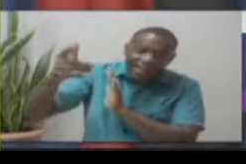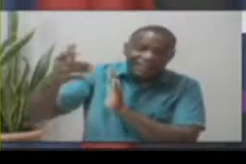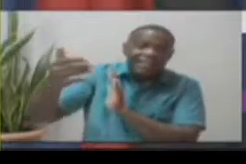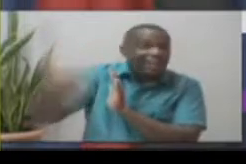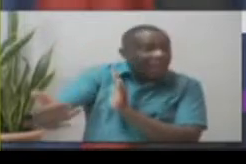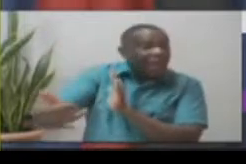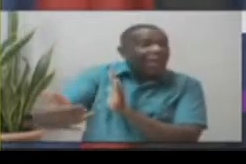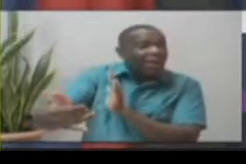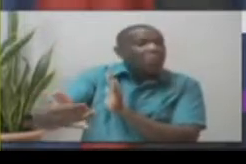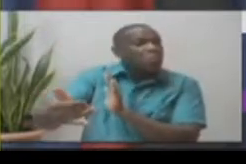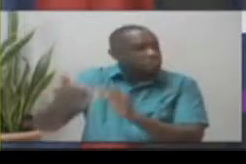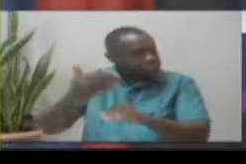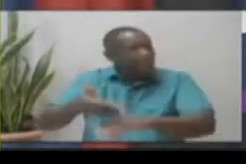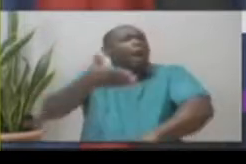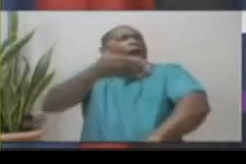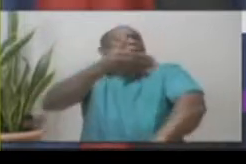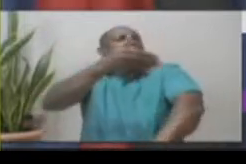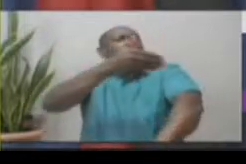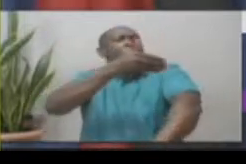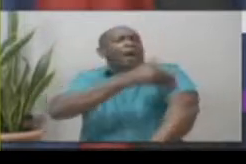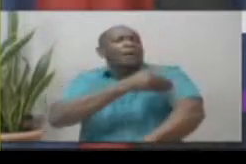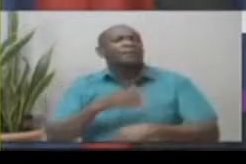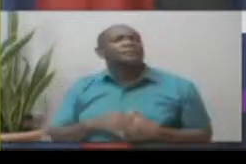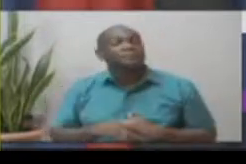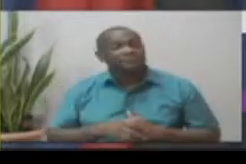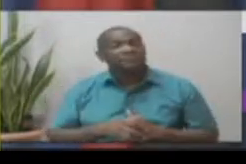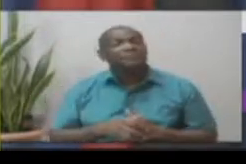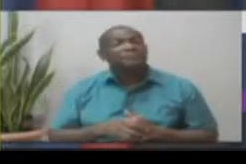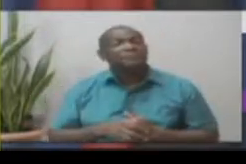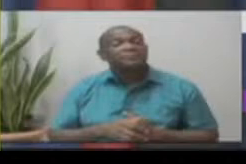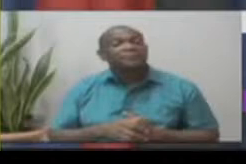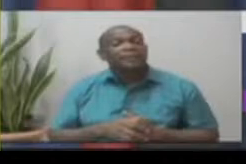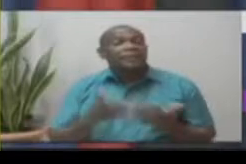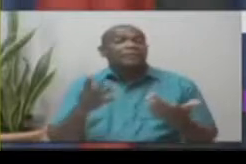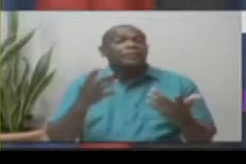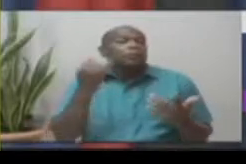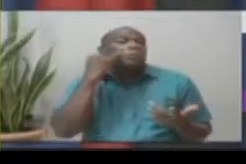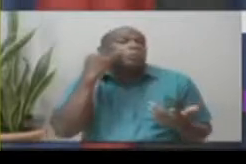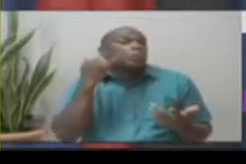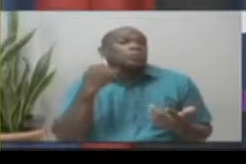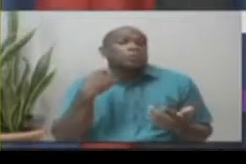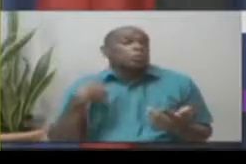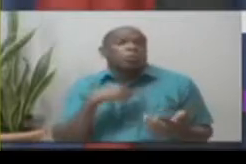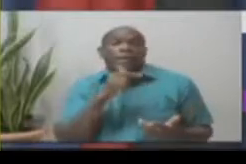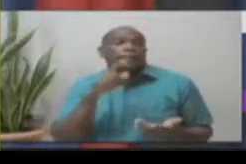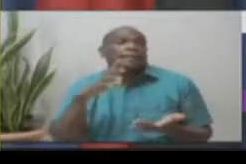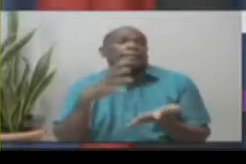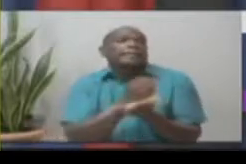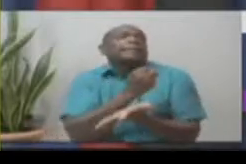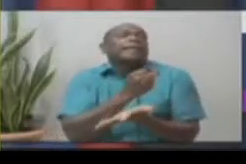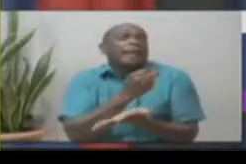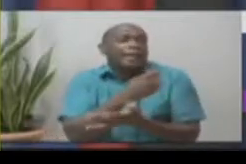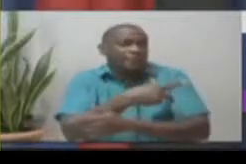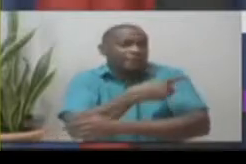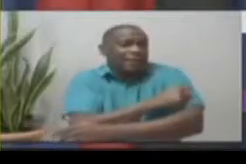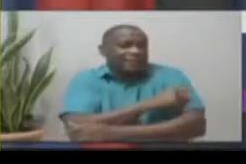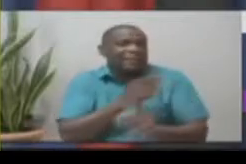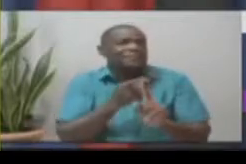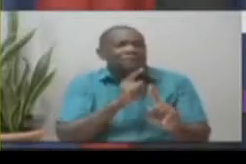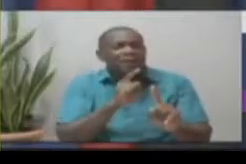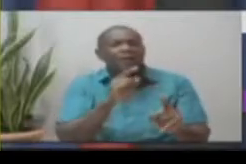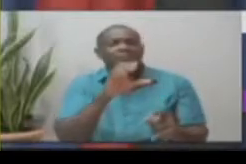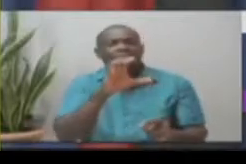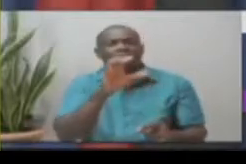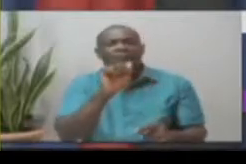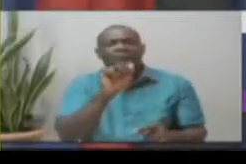would have been no vaccine in the CARICOM. Had we not got the small quantities of purchasing that we were able to do, we would have had